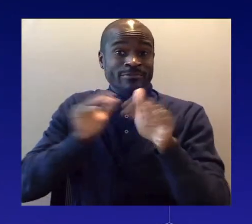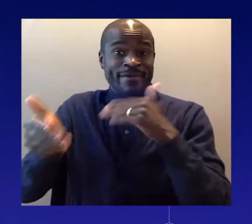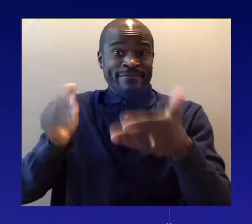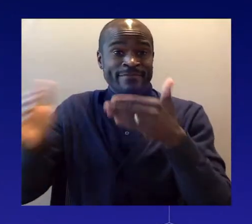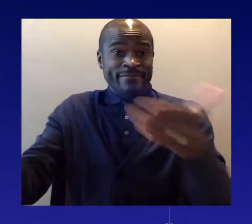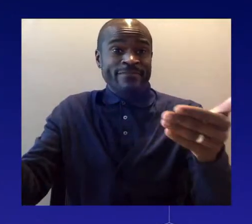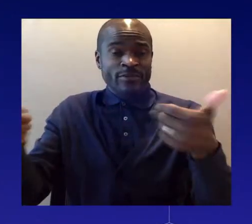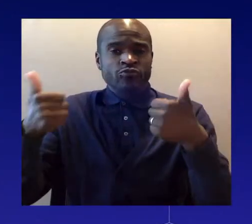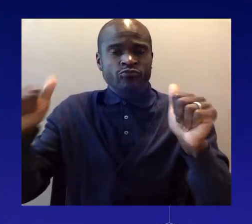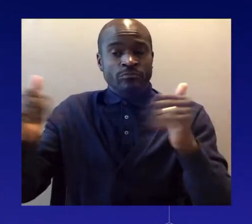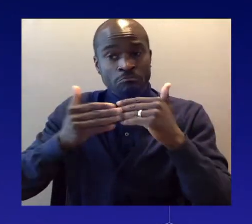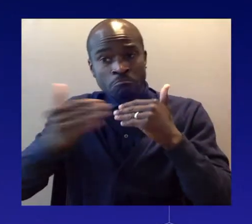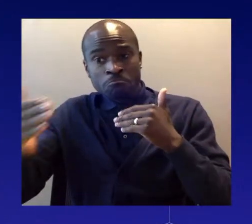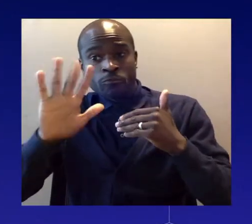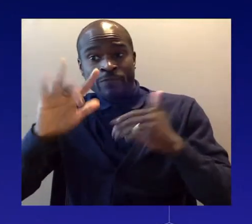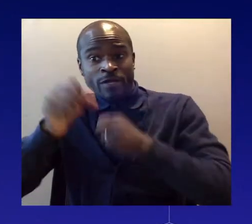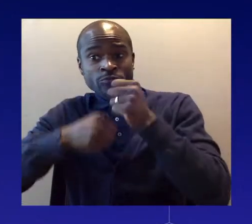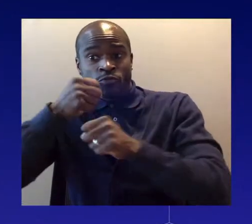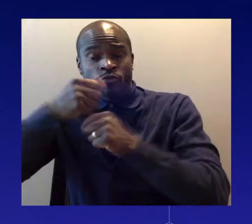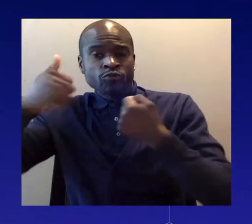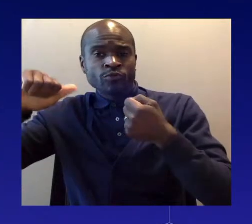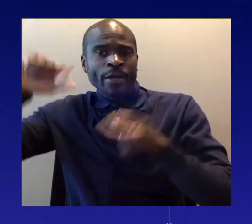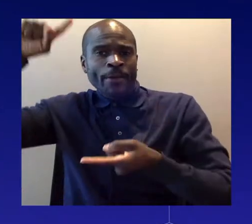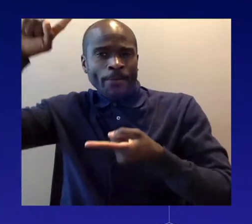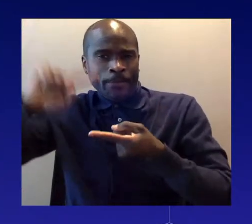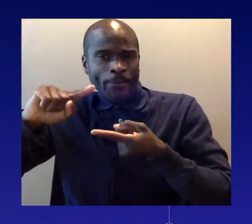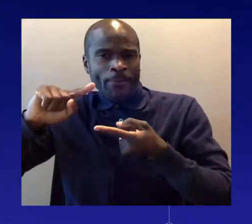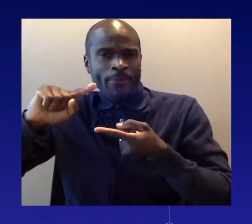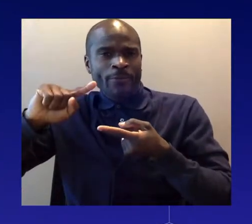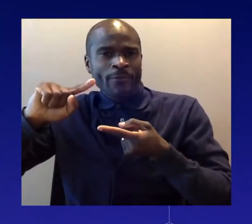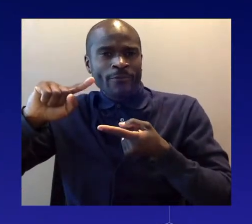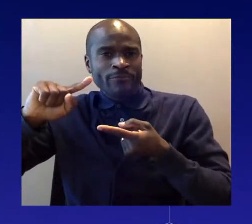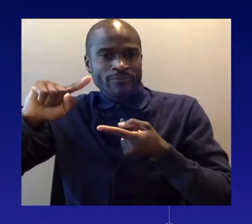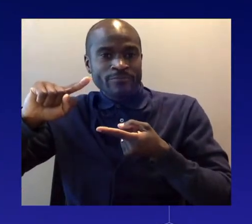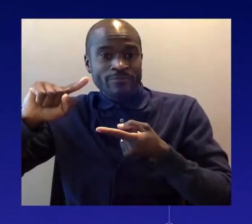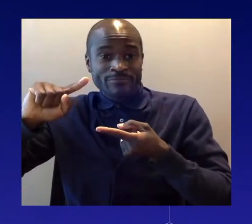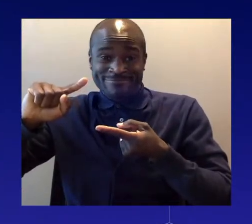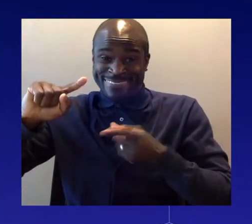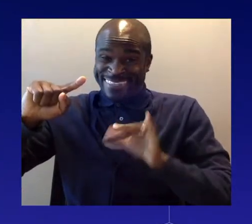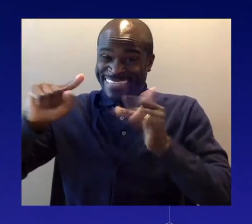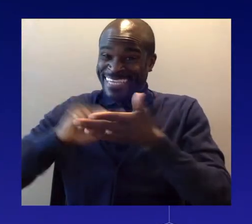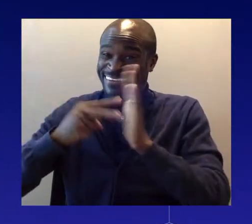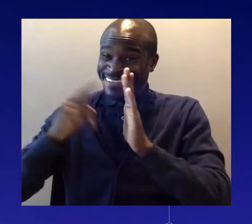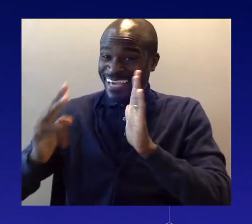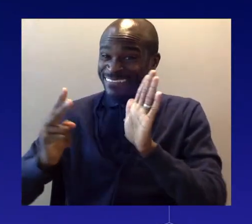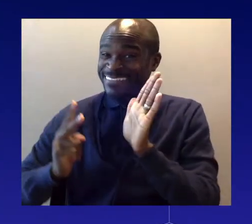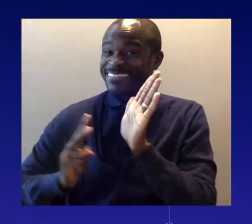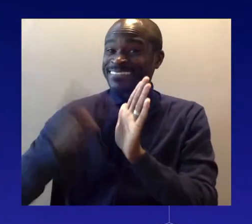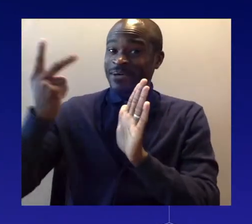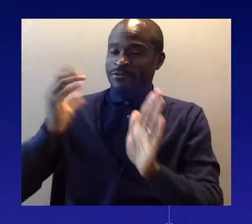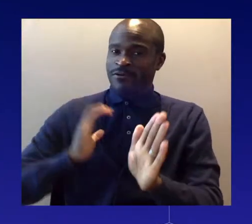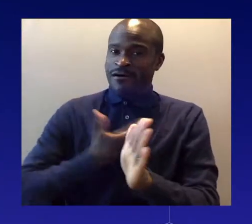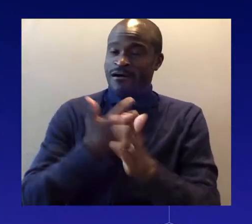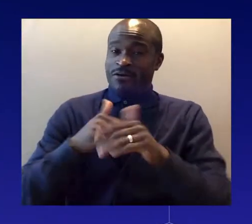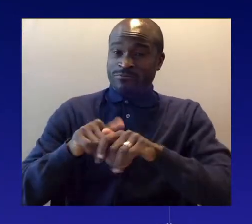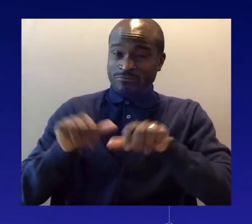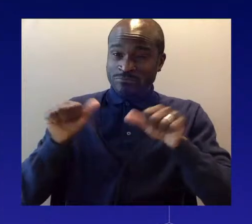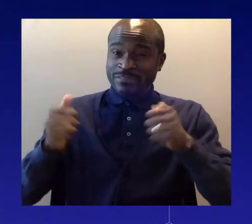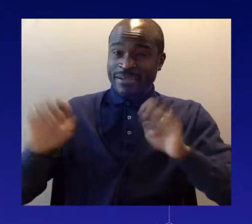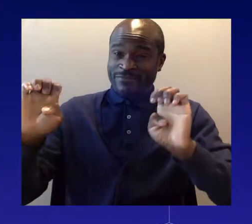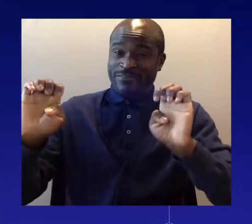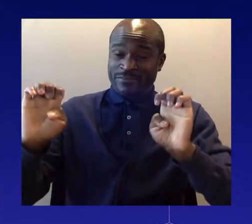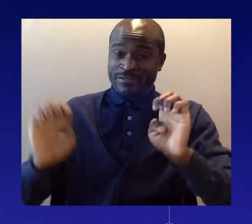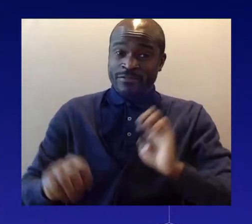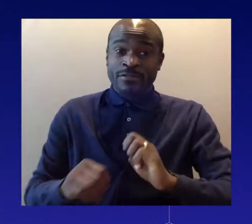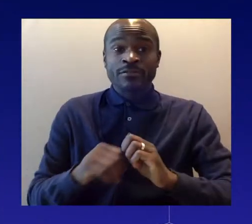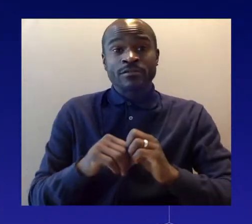25 years. That's about twice the rate of progress we've been making. That's 4 million deaths avoided in that period. That's a huge deal.